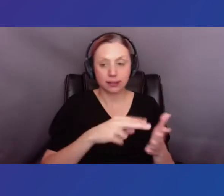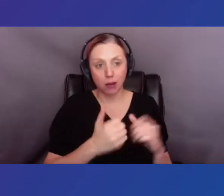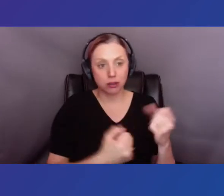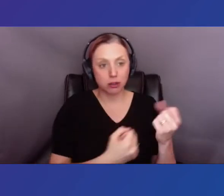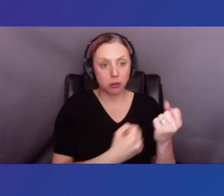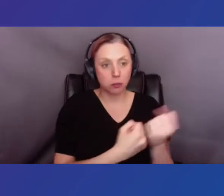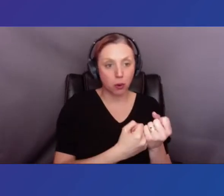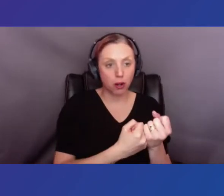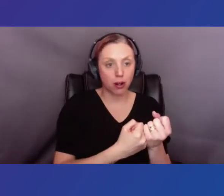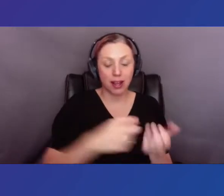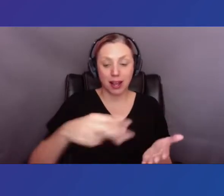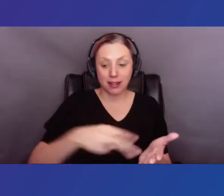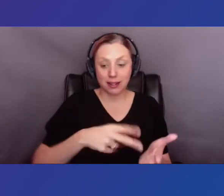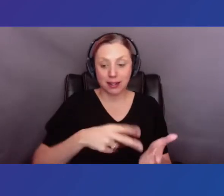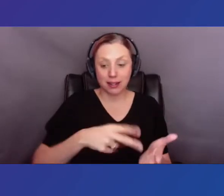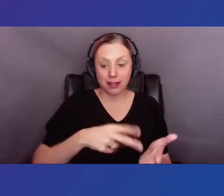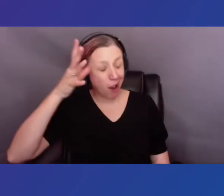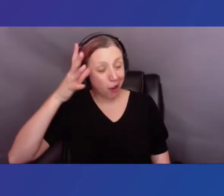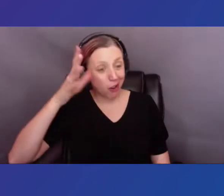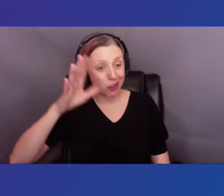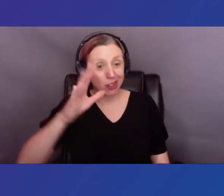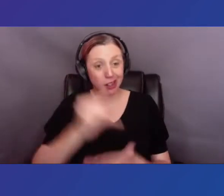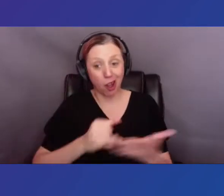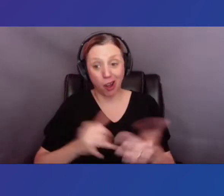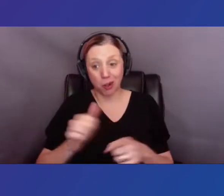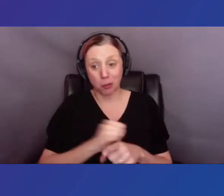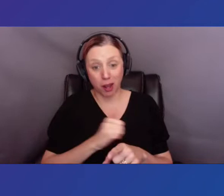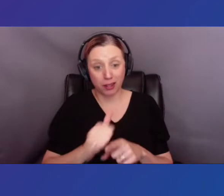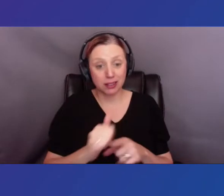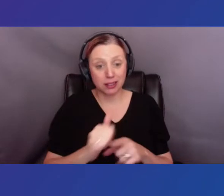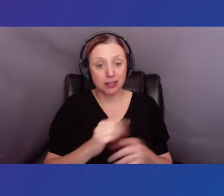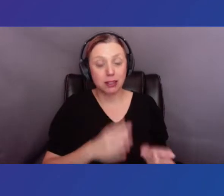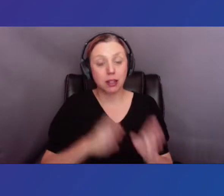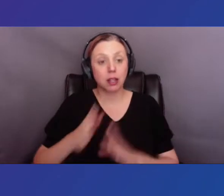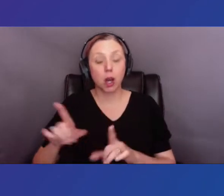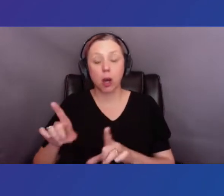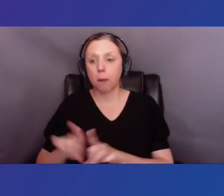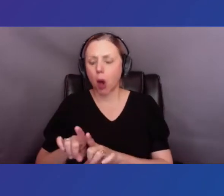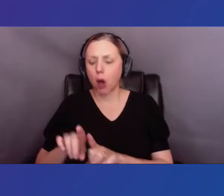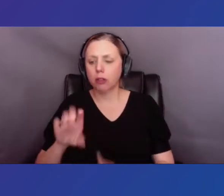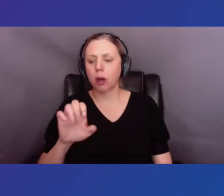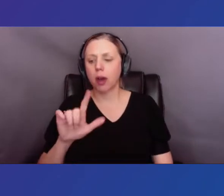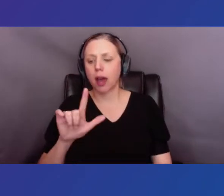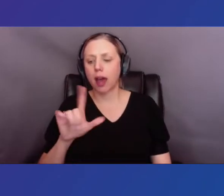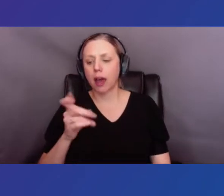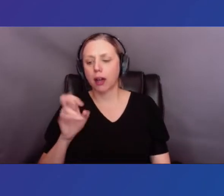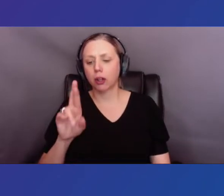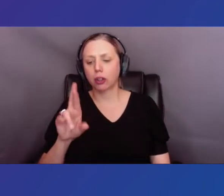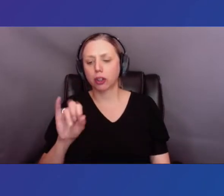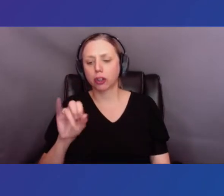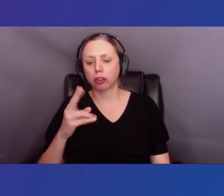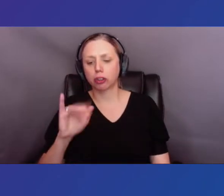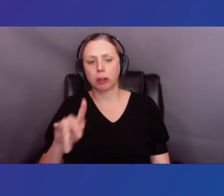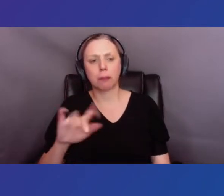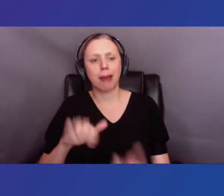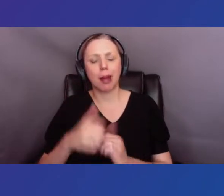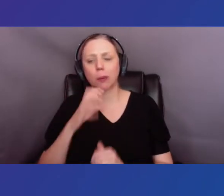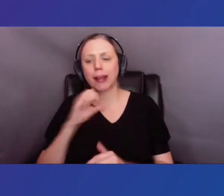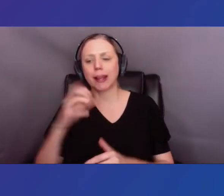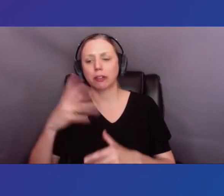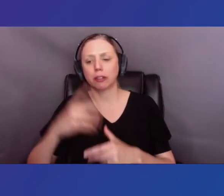and artistic practice, as well as eldership and aging in dance. Please